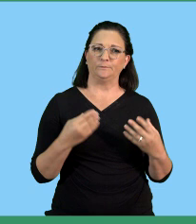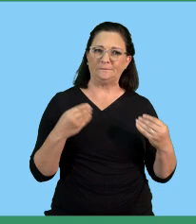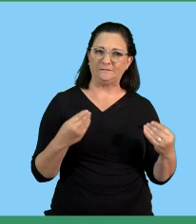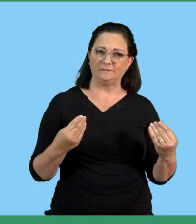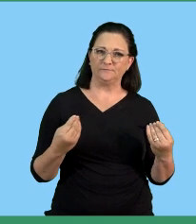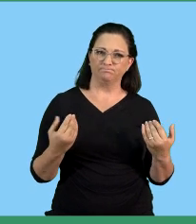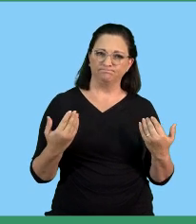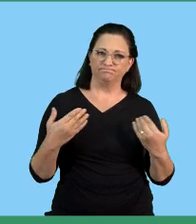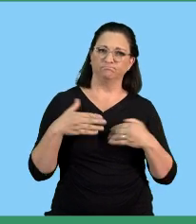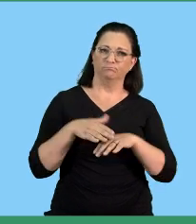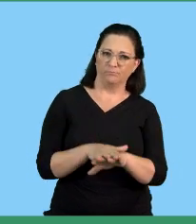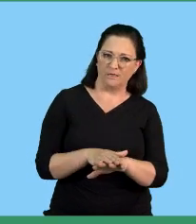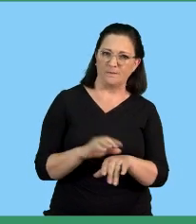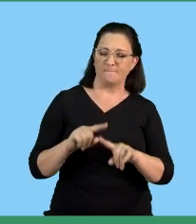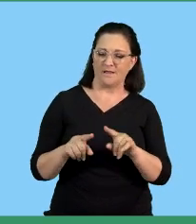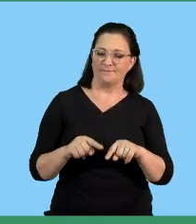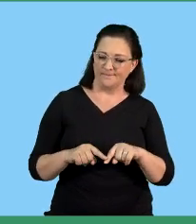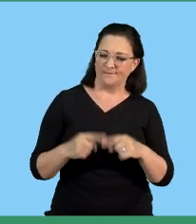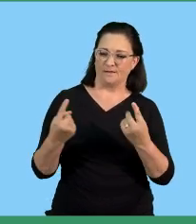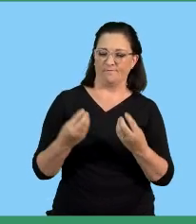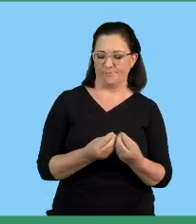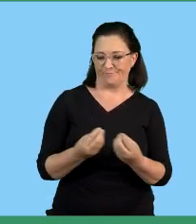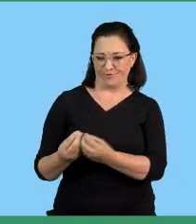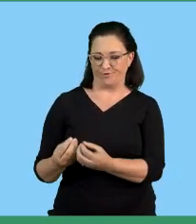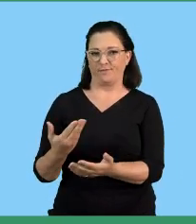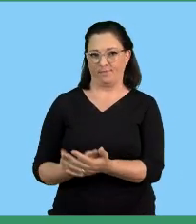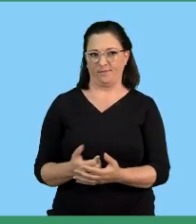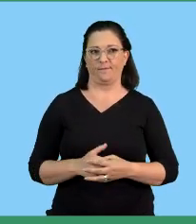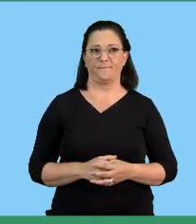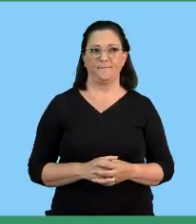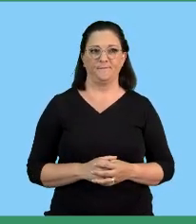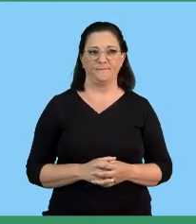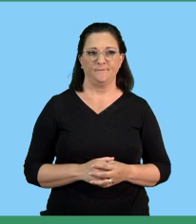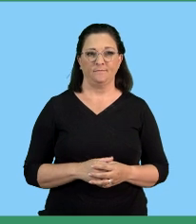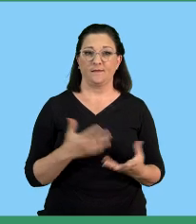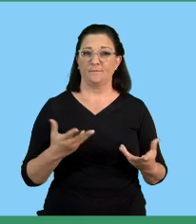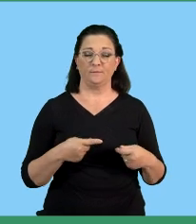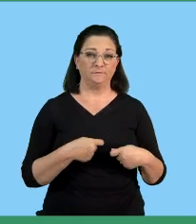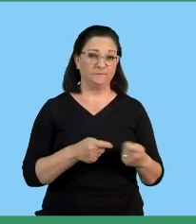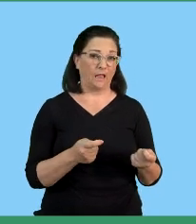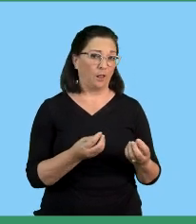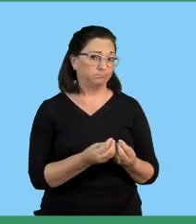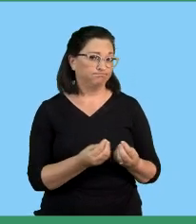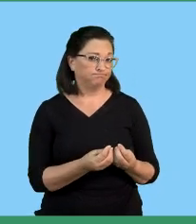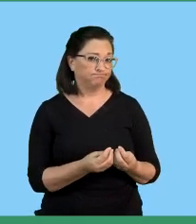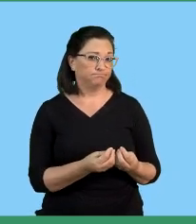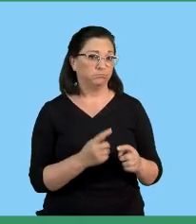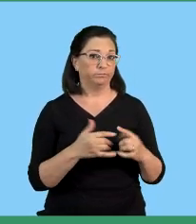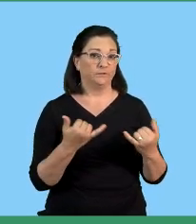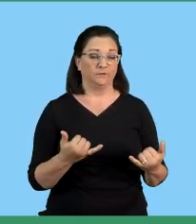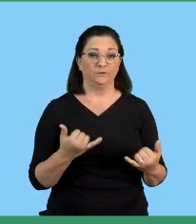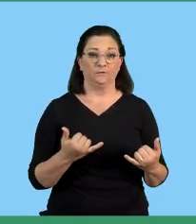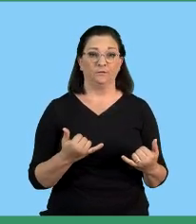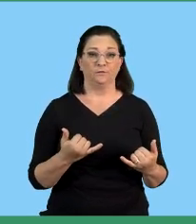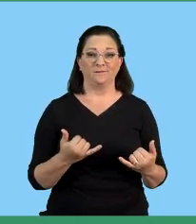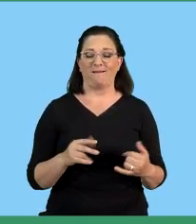production stage, but it may offer a different product. So you are selling in product line maybe, but yet